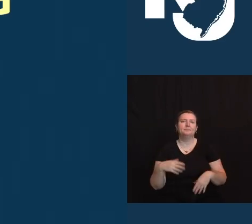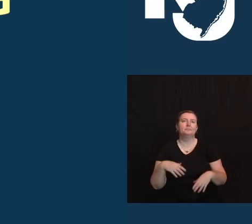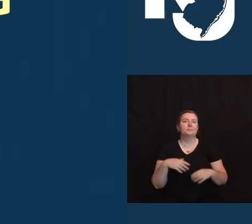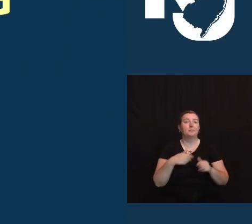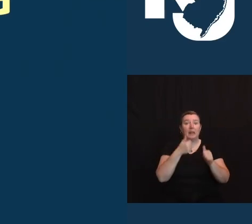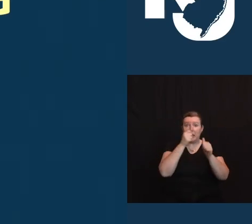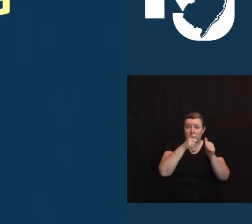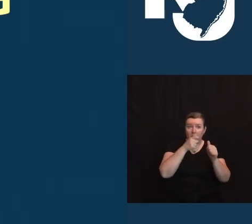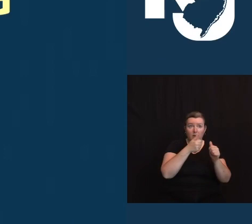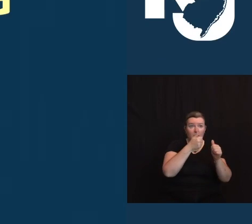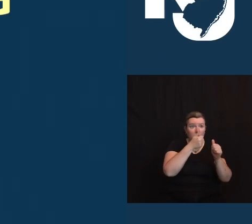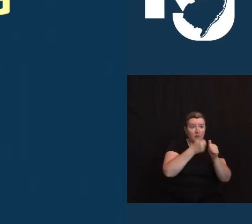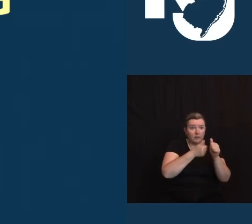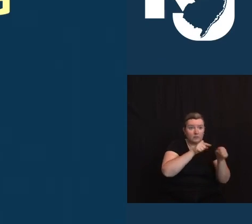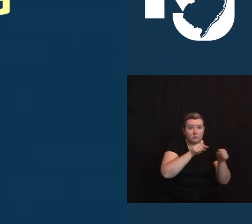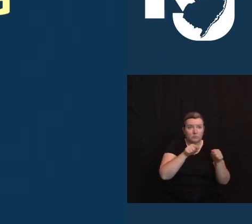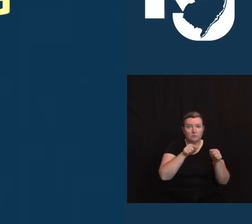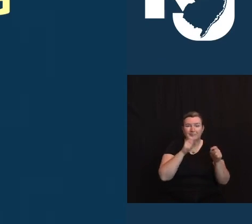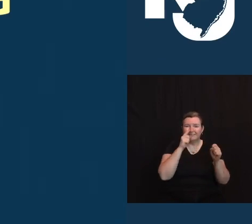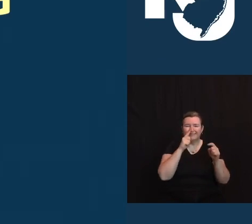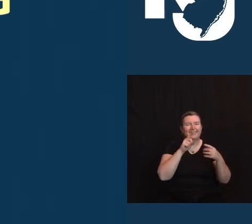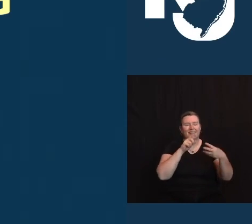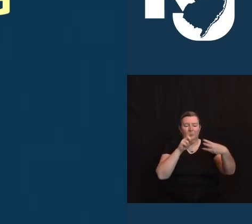test sites, please go to